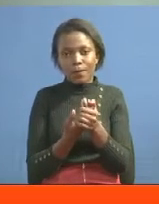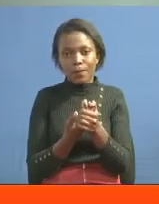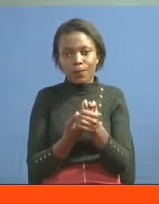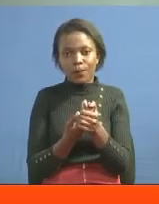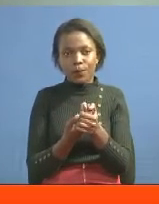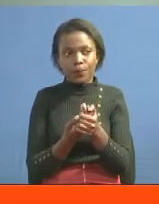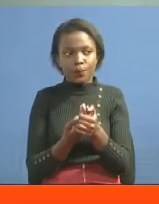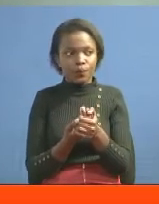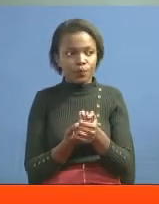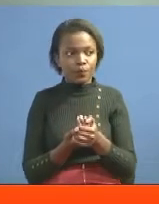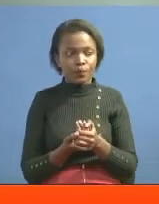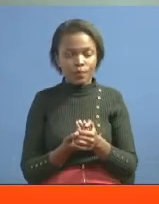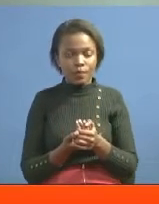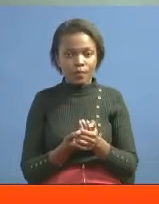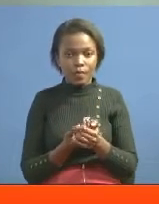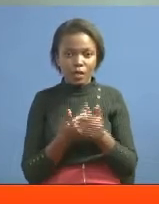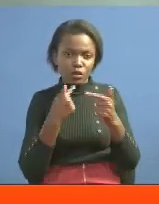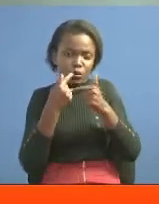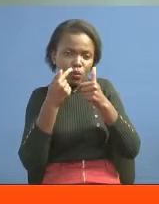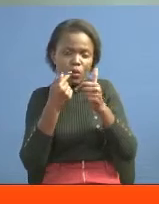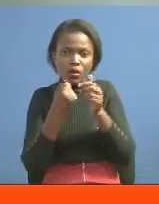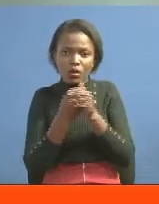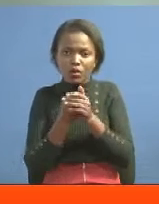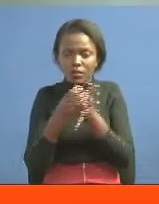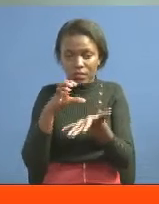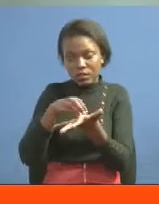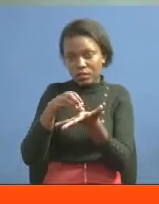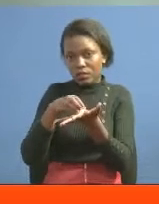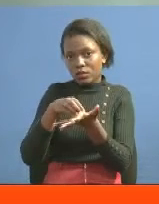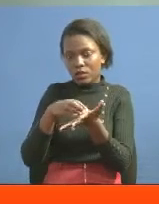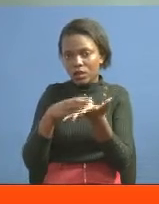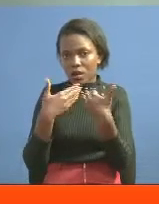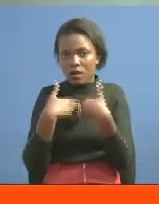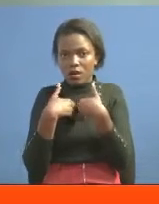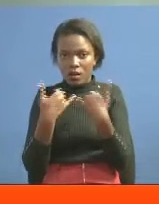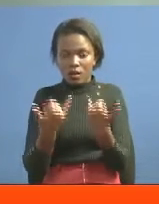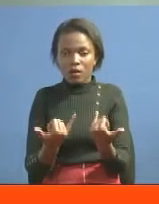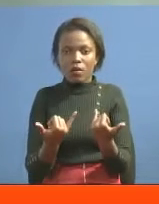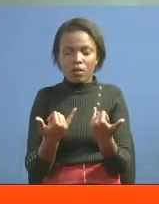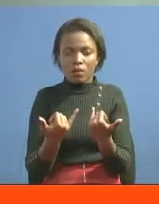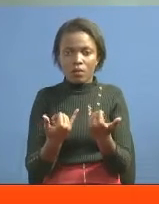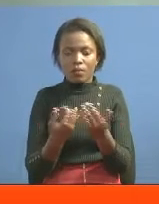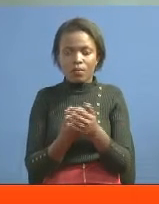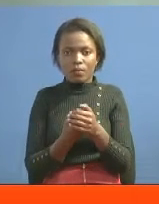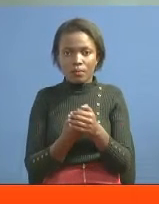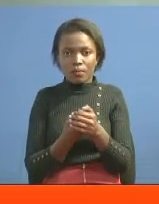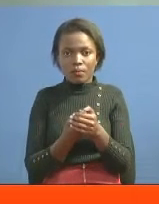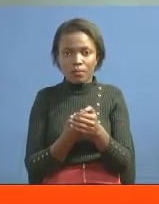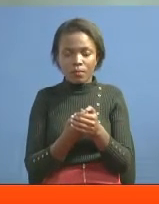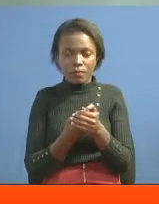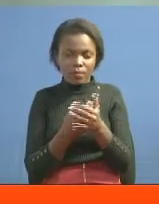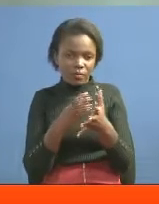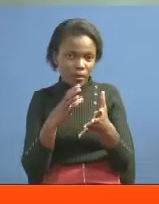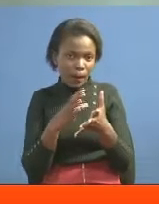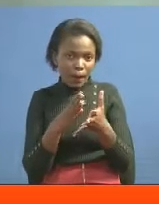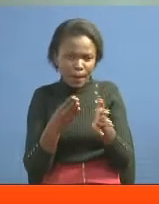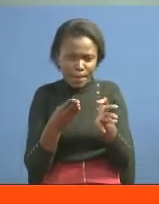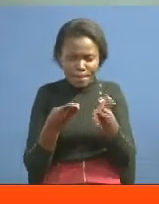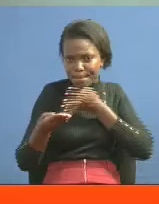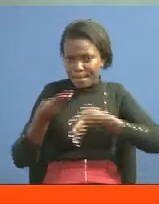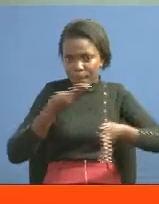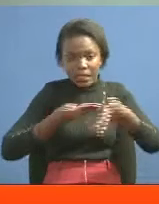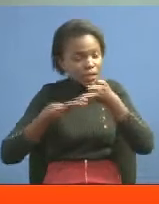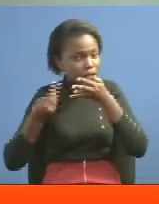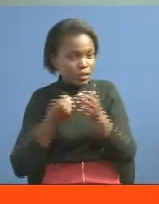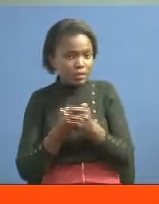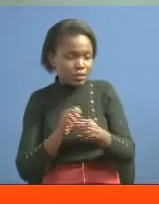and talk about the situation that we have. We have seen micro, small, and medium-sized business